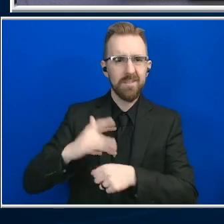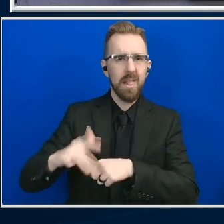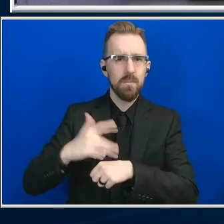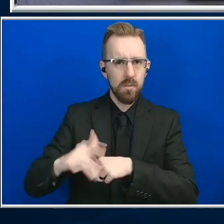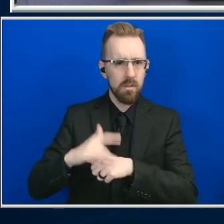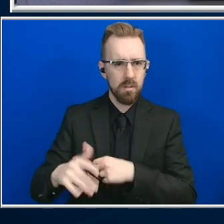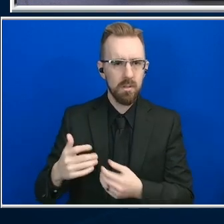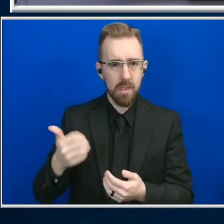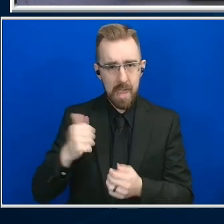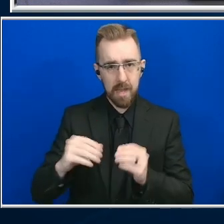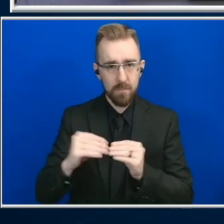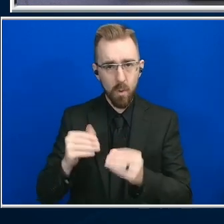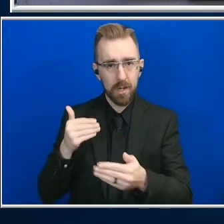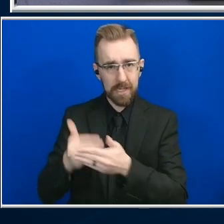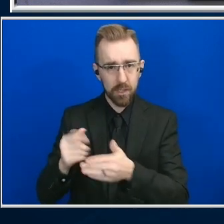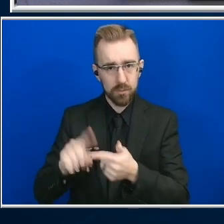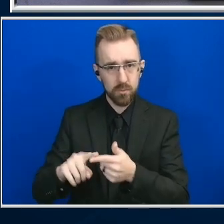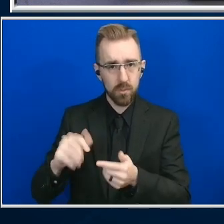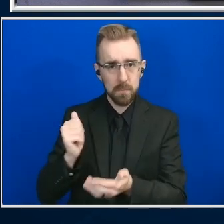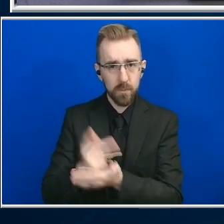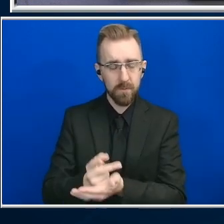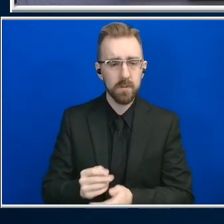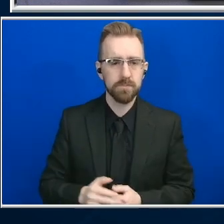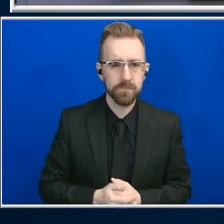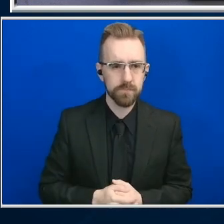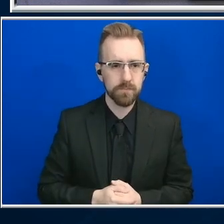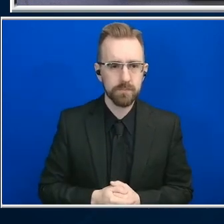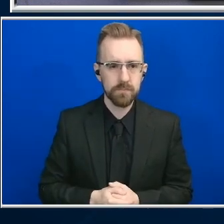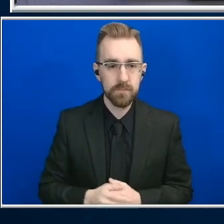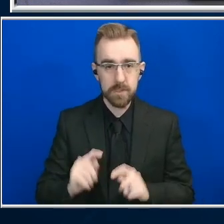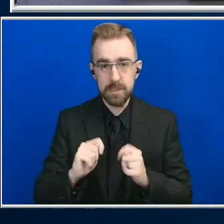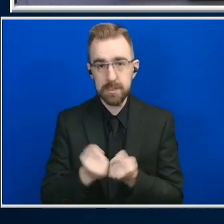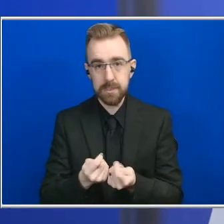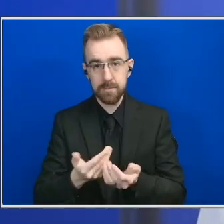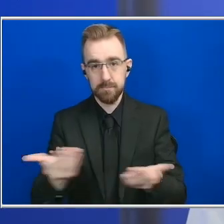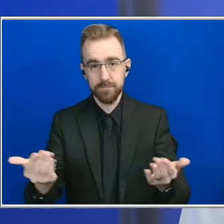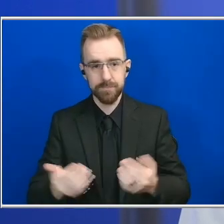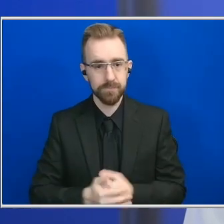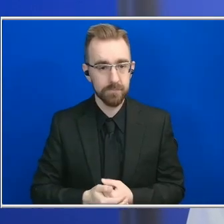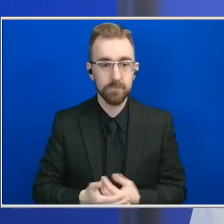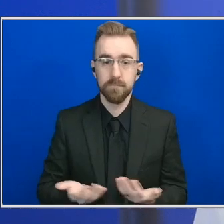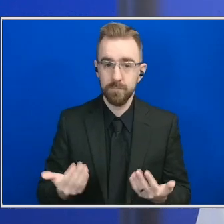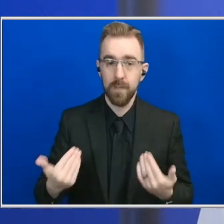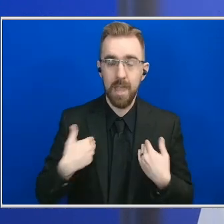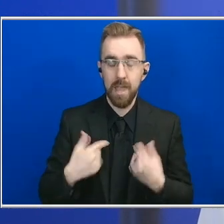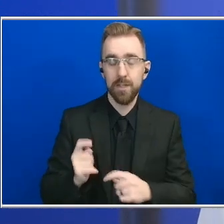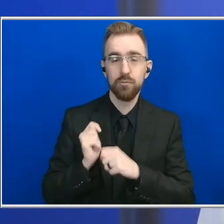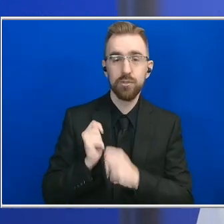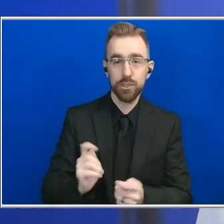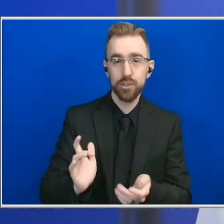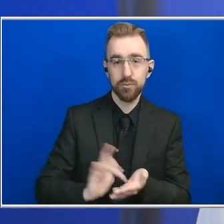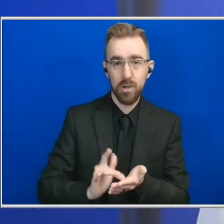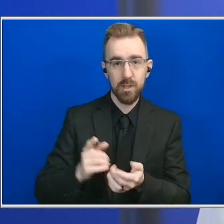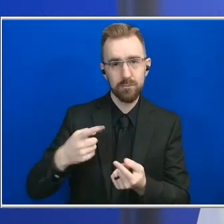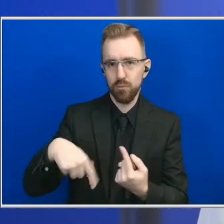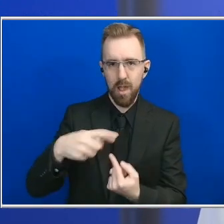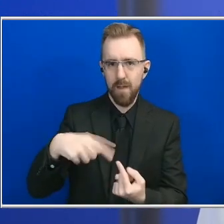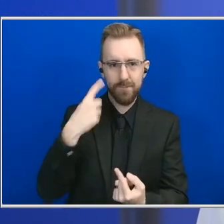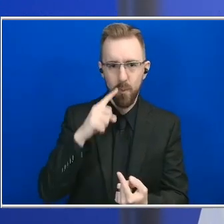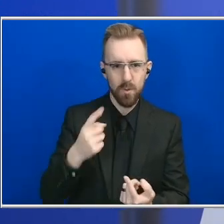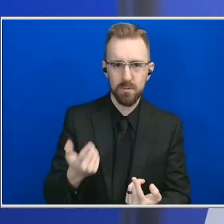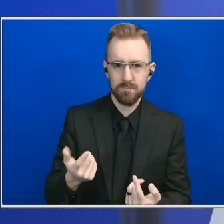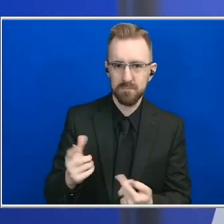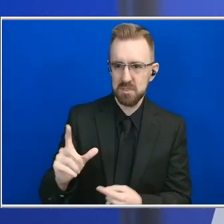approval? Team. Well, we have the traditional drugs that have been around for 20 to